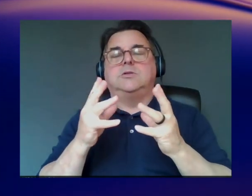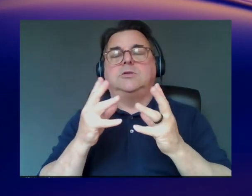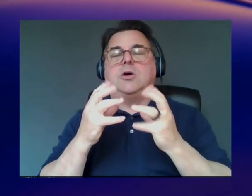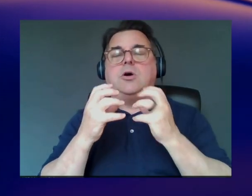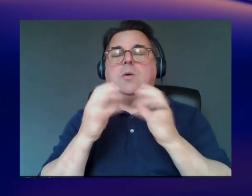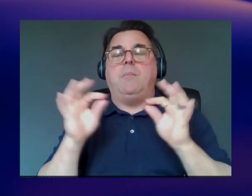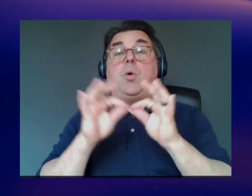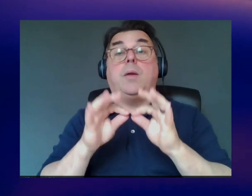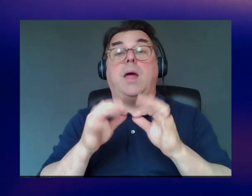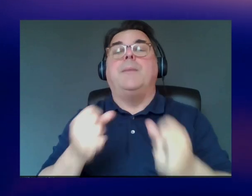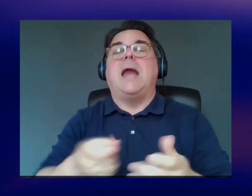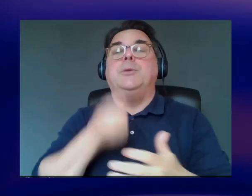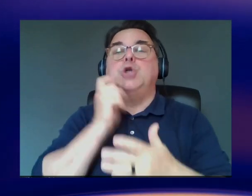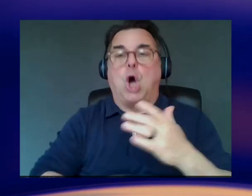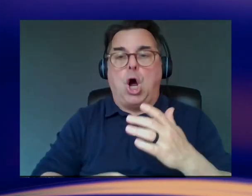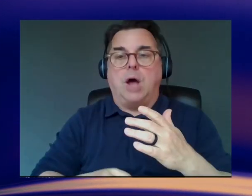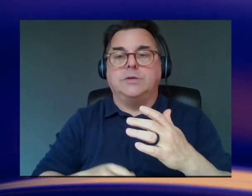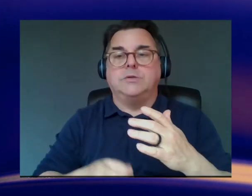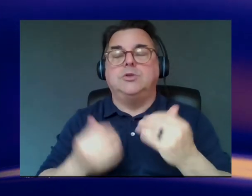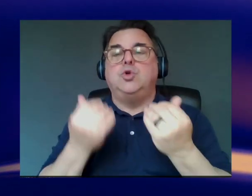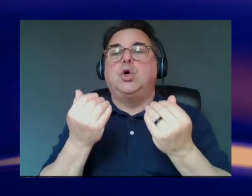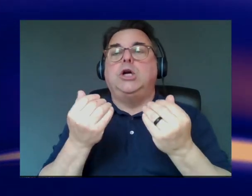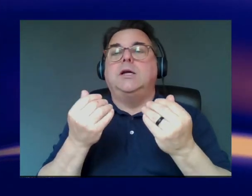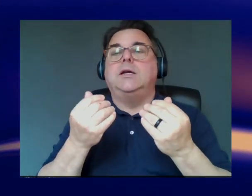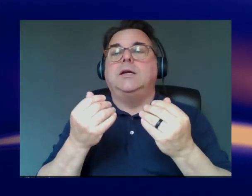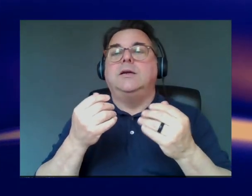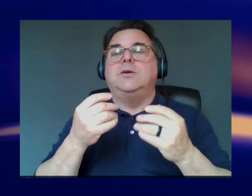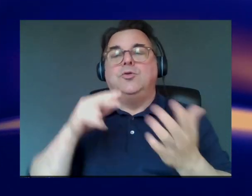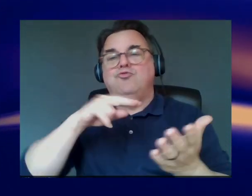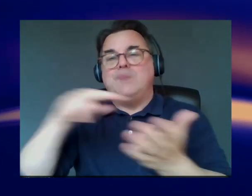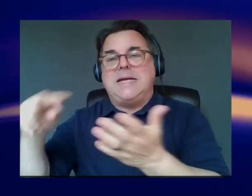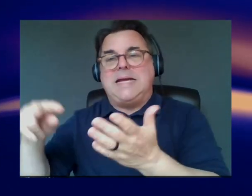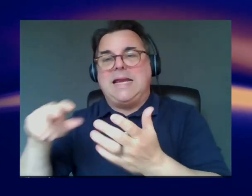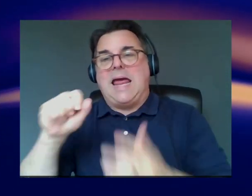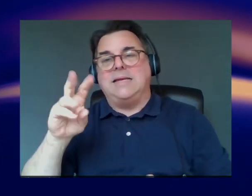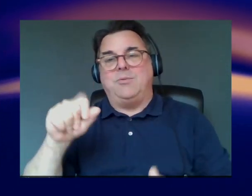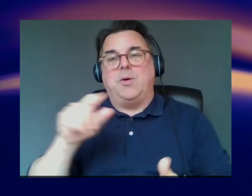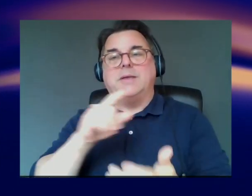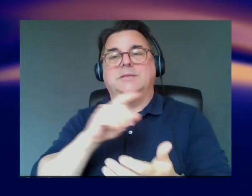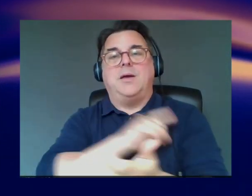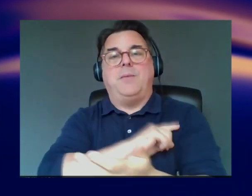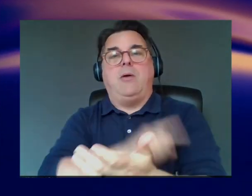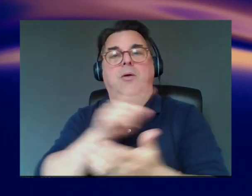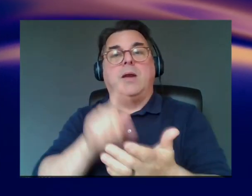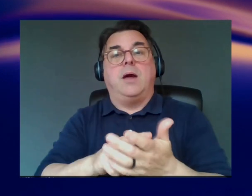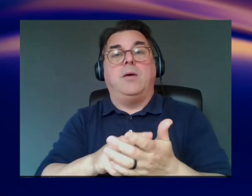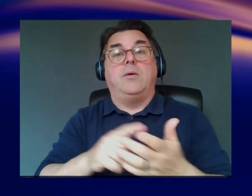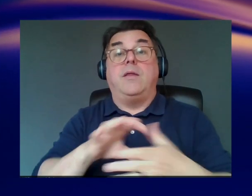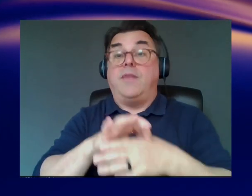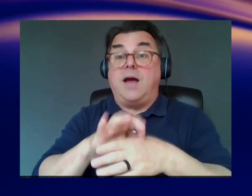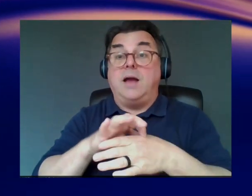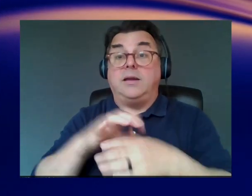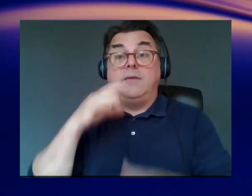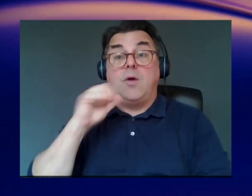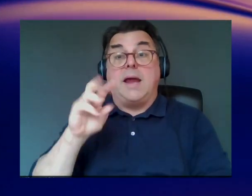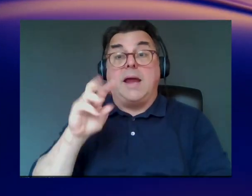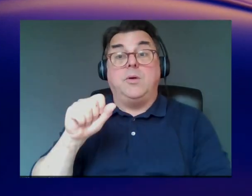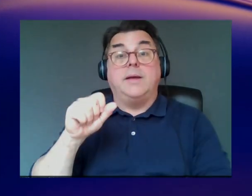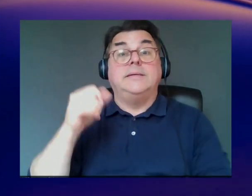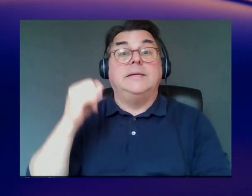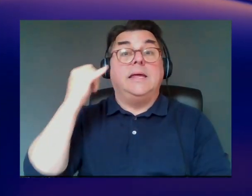so rewarding. The ability to say, I wasn't sure if I knew, but I took a test and the test says I know. So that's enough for me.